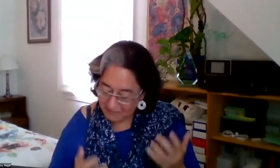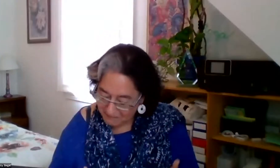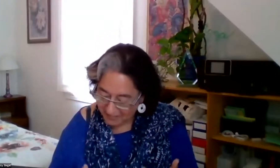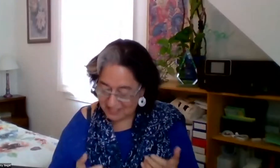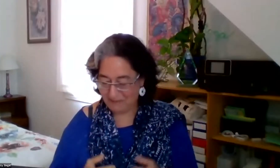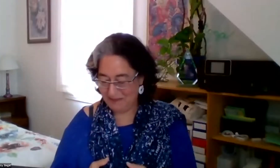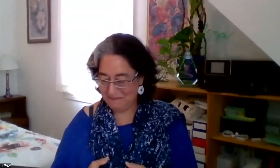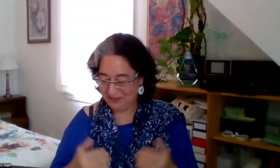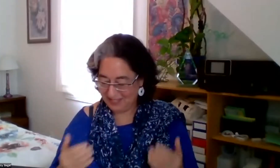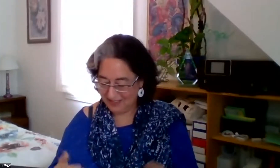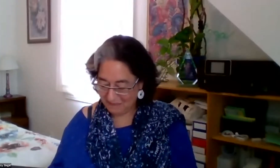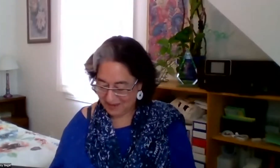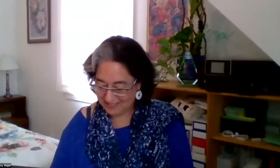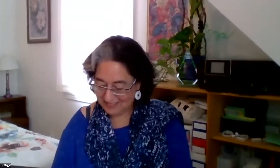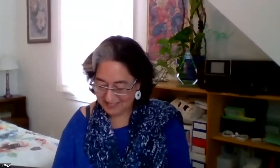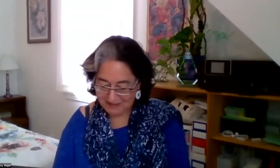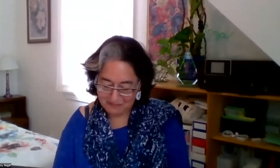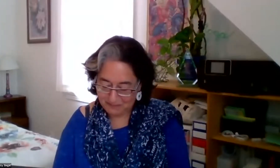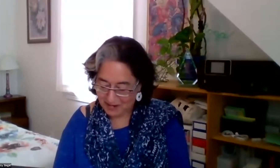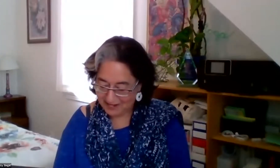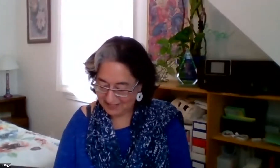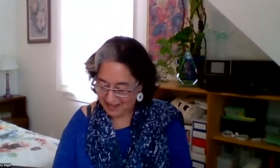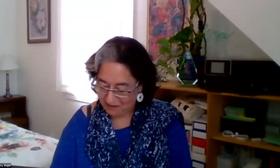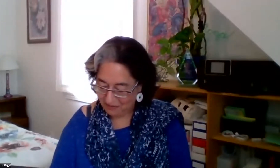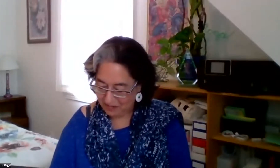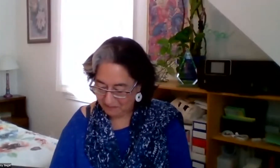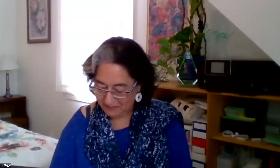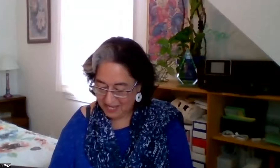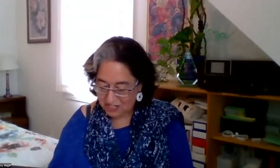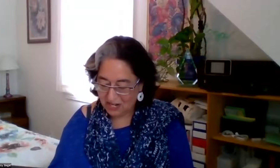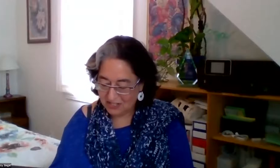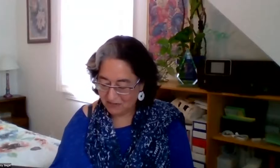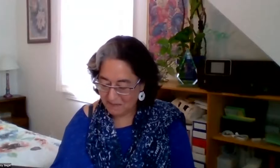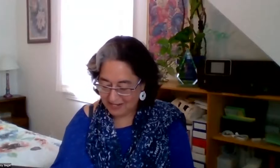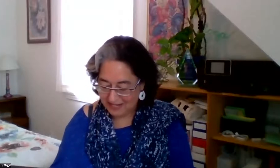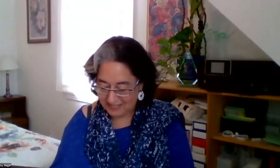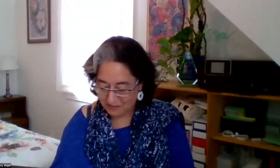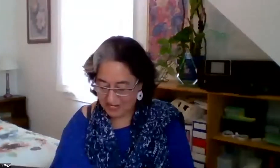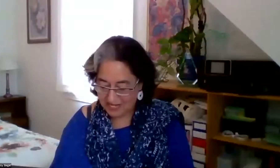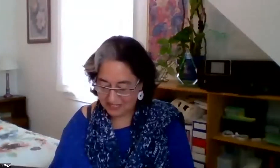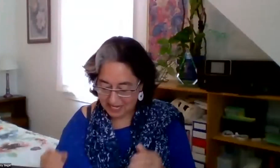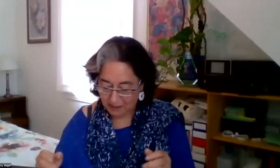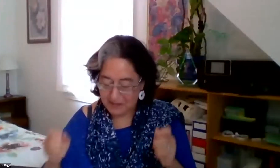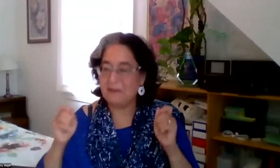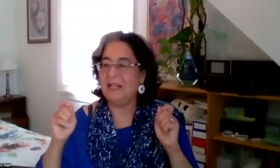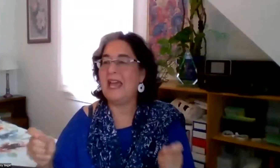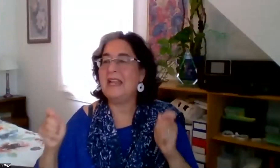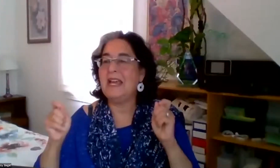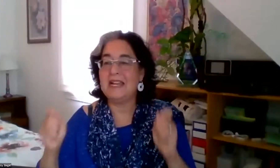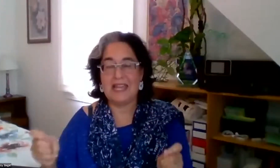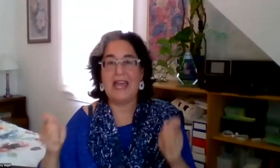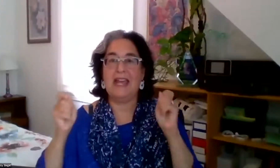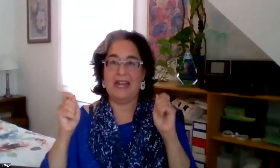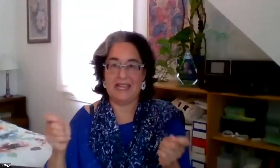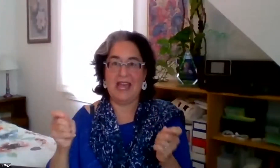with multiple people to get the best product out there. She also reminded us that we need to tell people